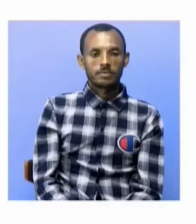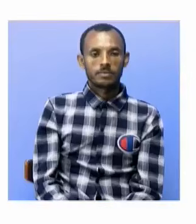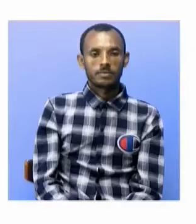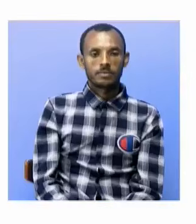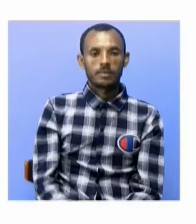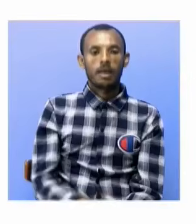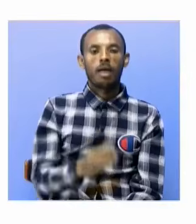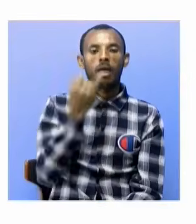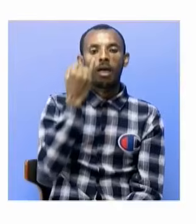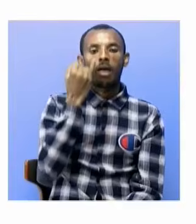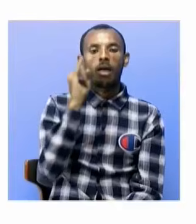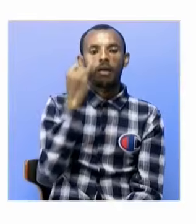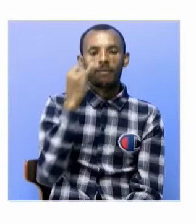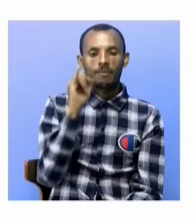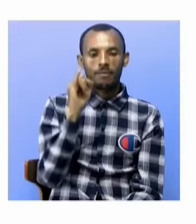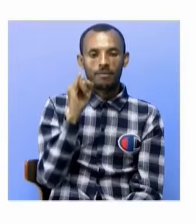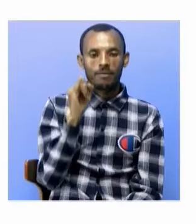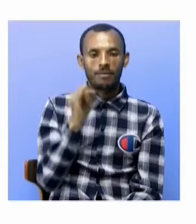if